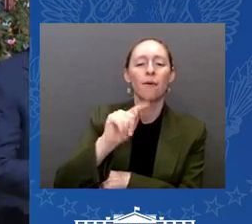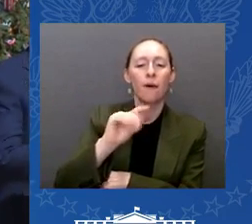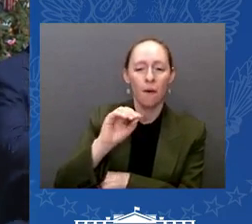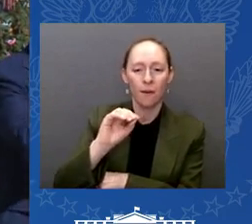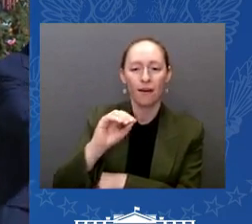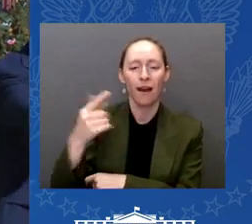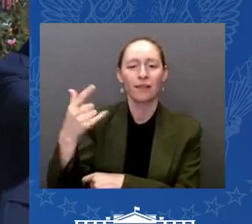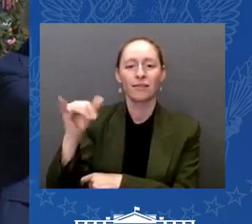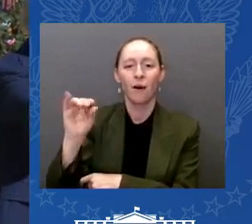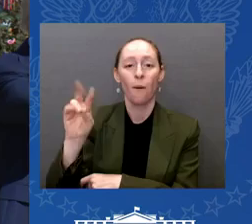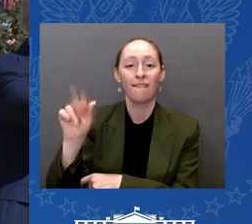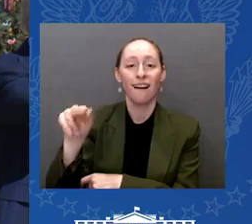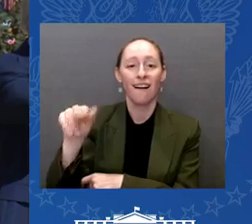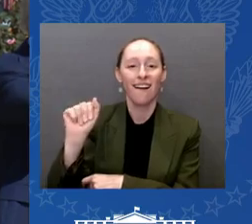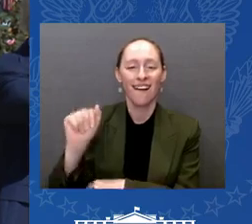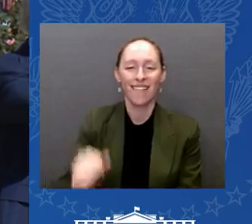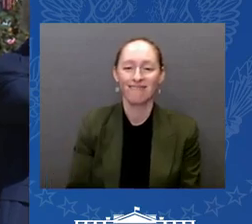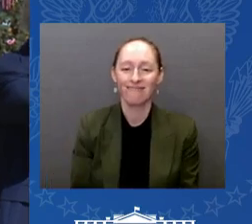Montano.